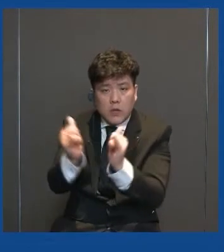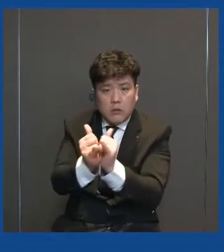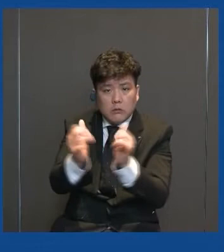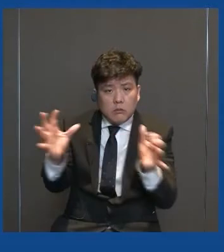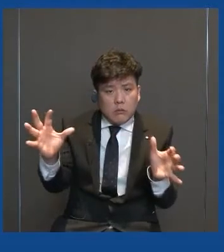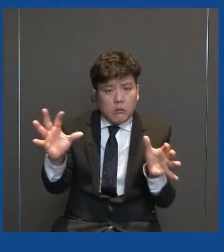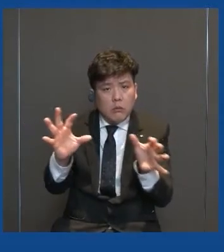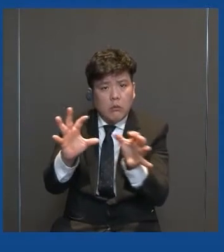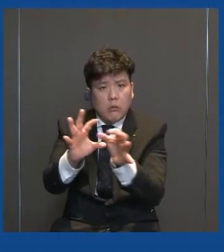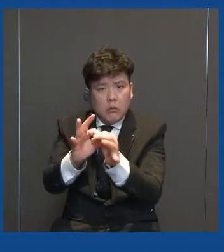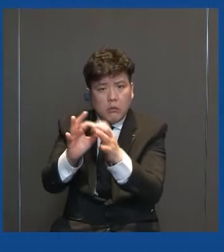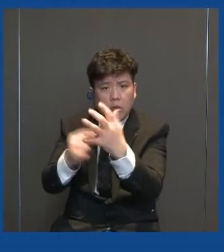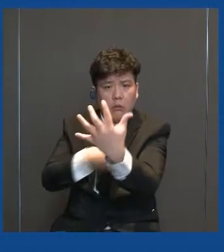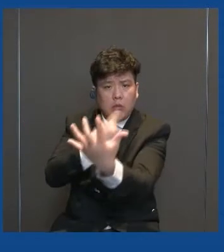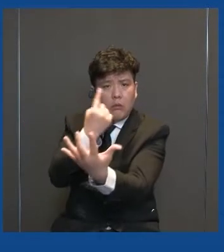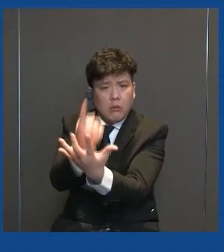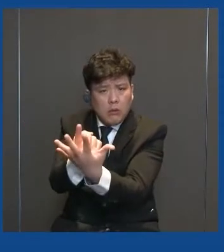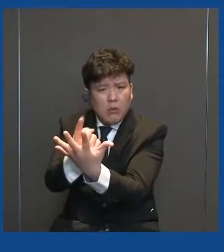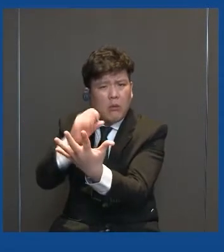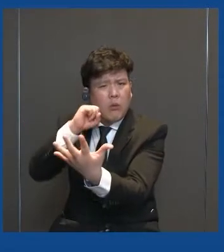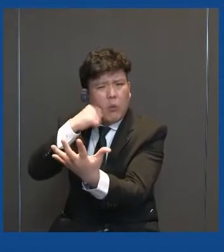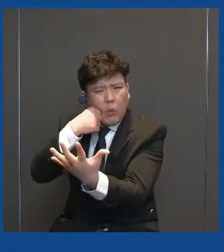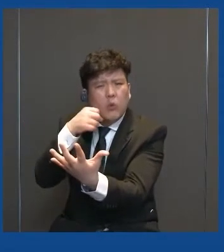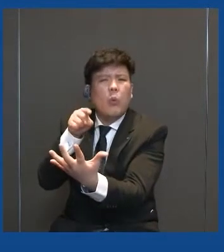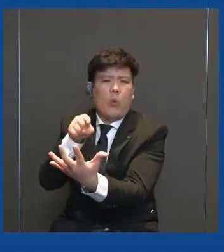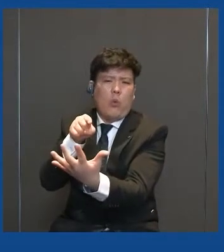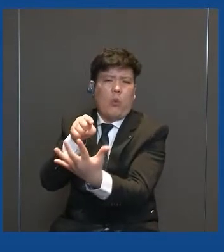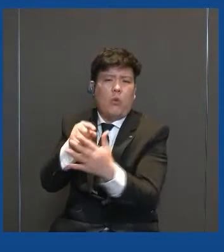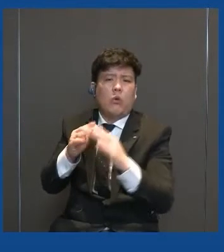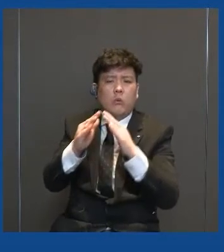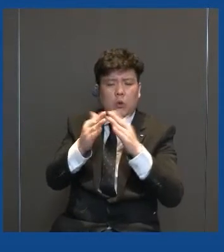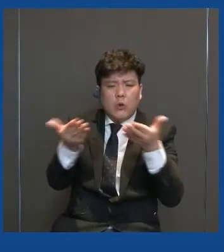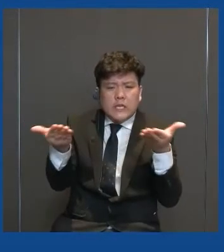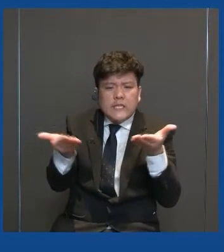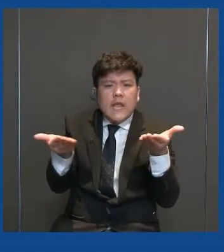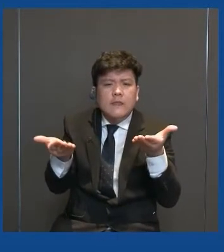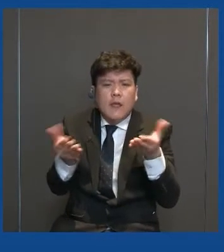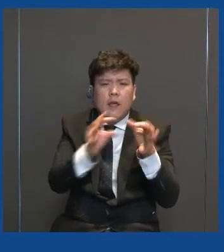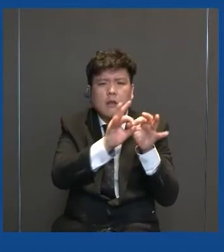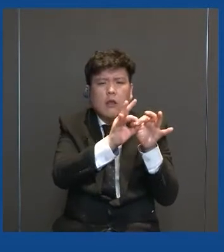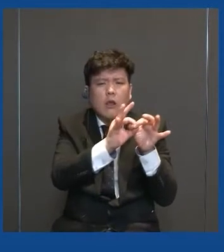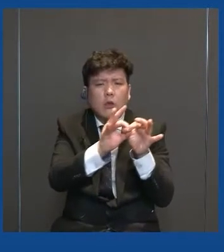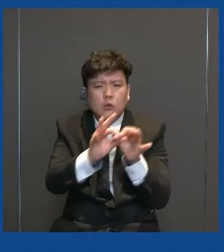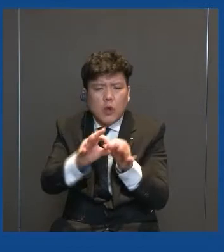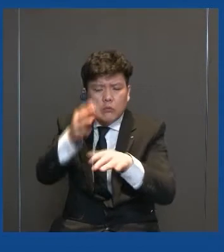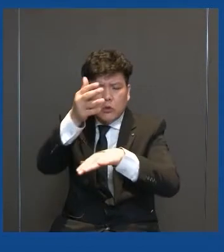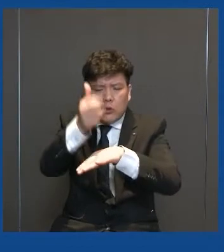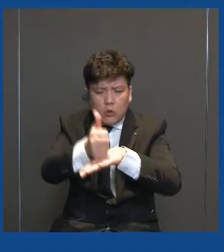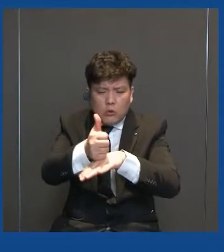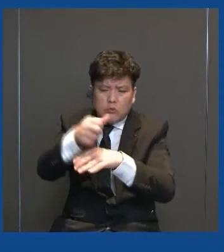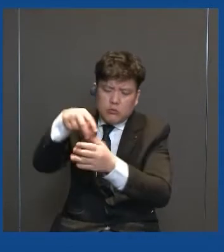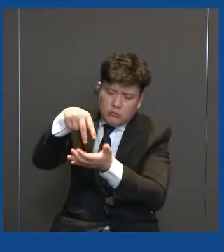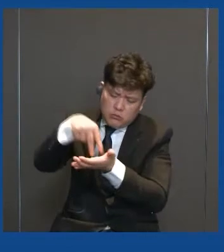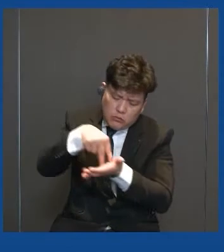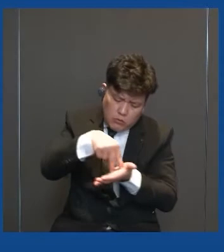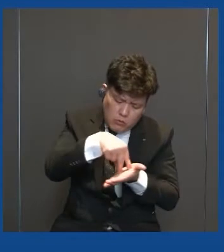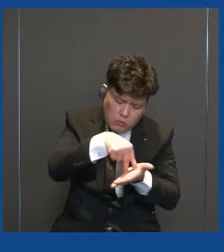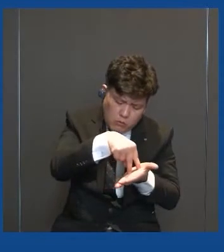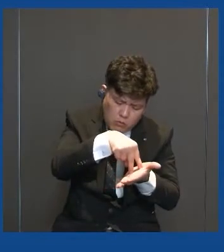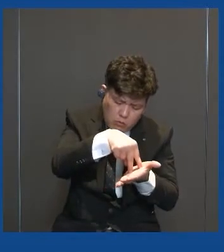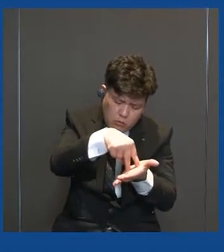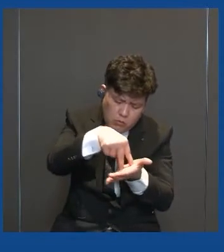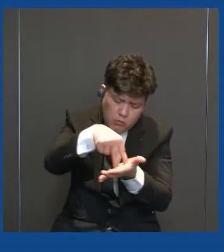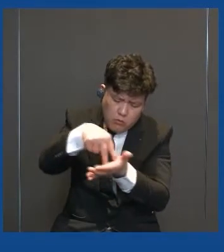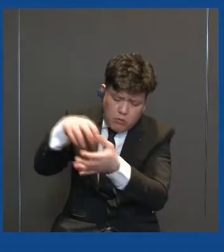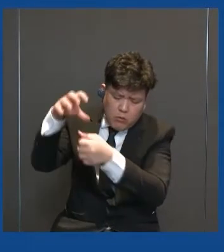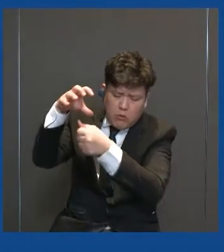facing a risk of loneliness, but that they were not subject to specific restrictions, so they could still meet up